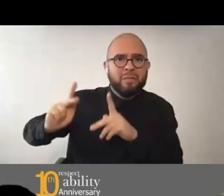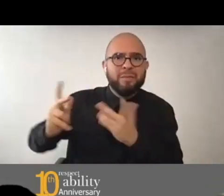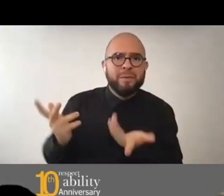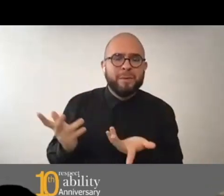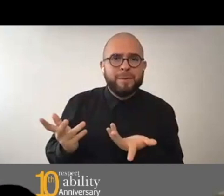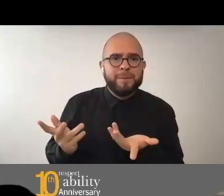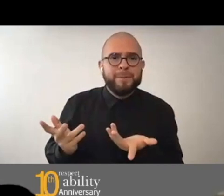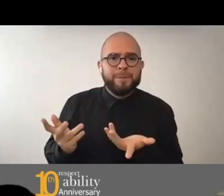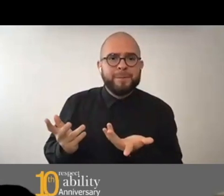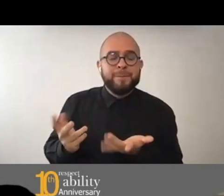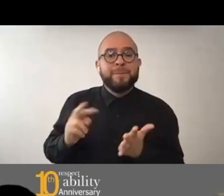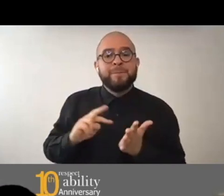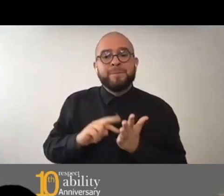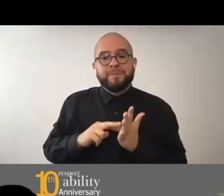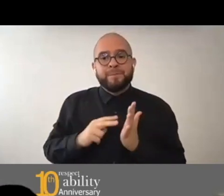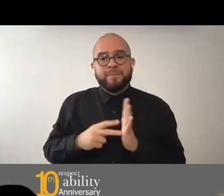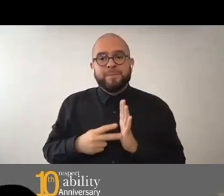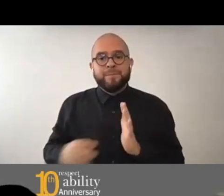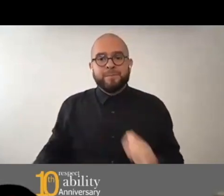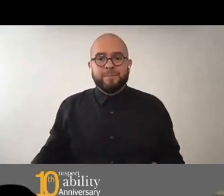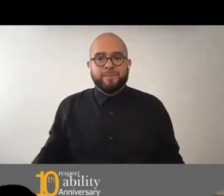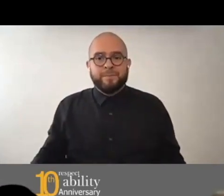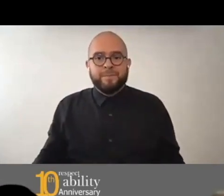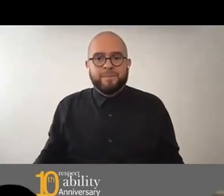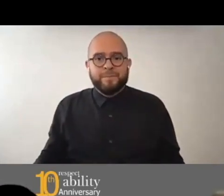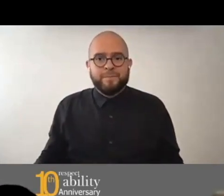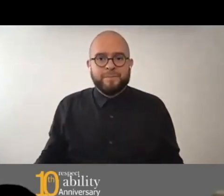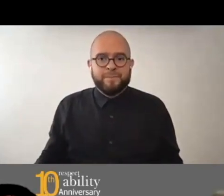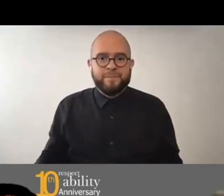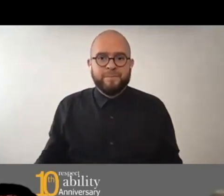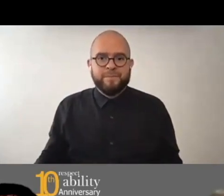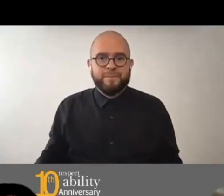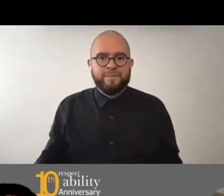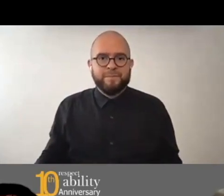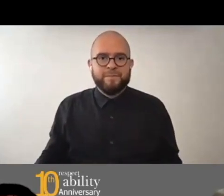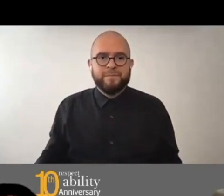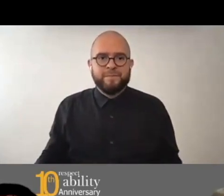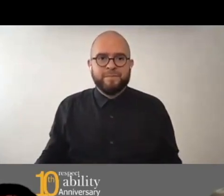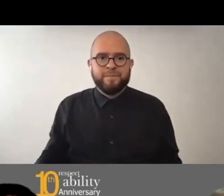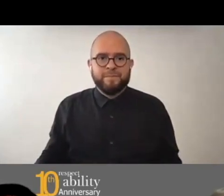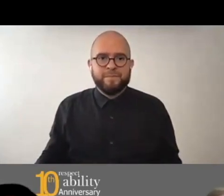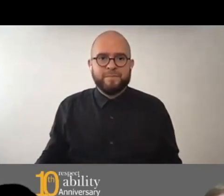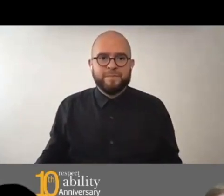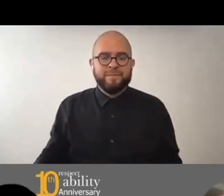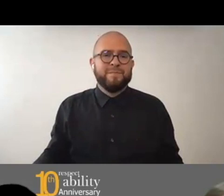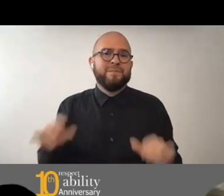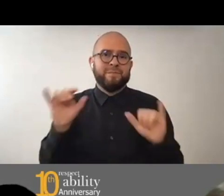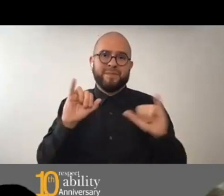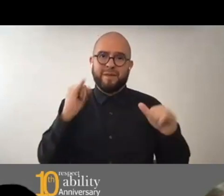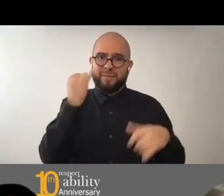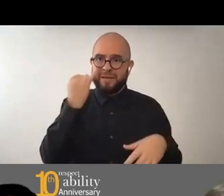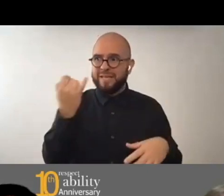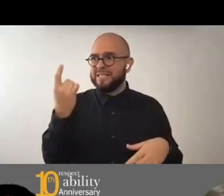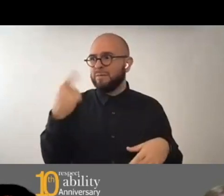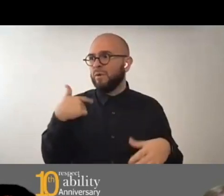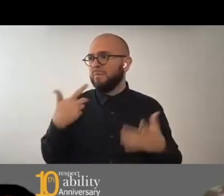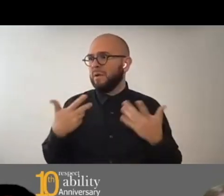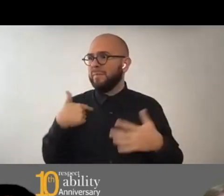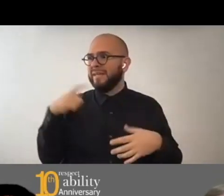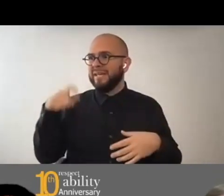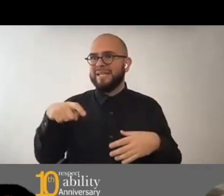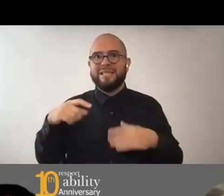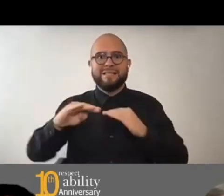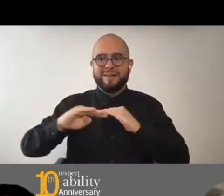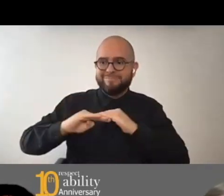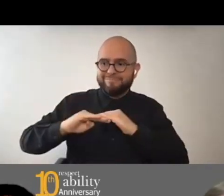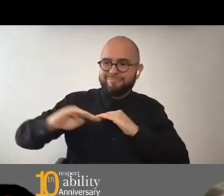that somebody who utilizes a wheelchair like Matan might require a wheelchair accessible point of entry into their